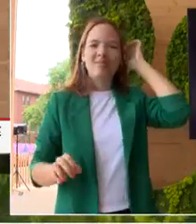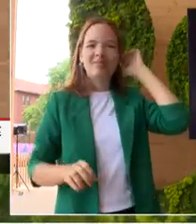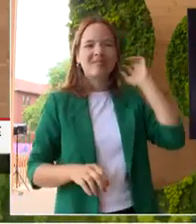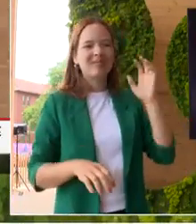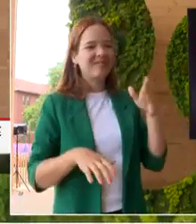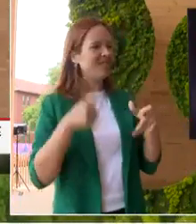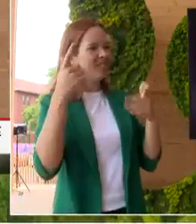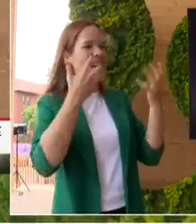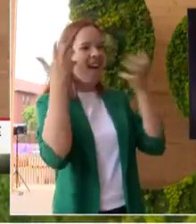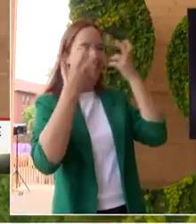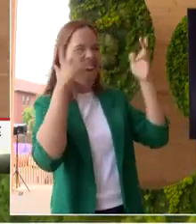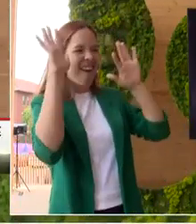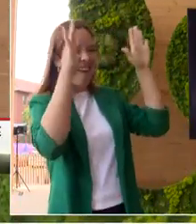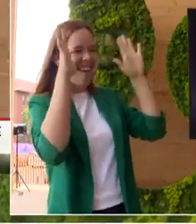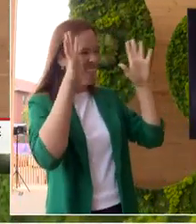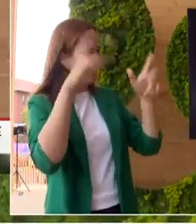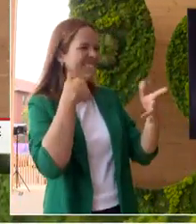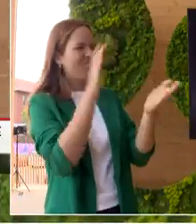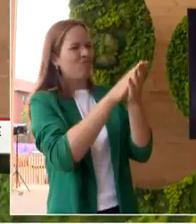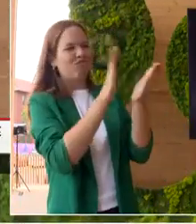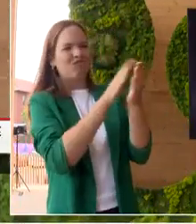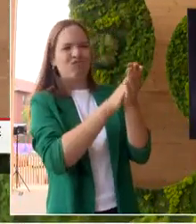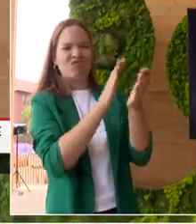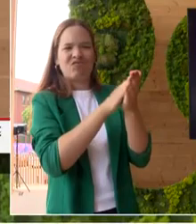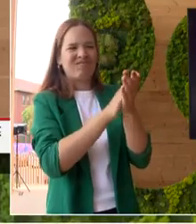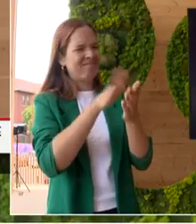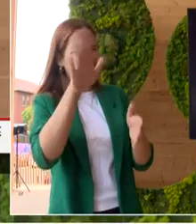Let's give it up for Sandy Allen.